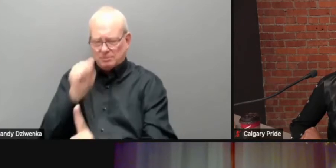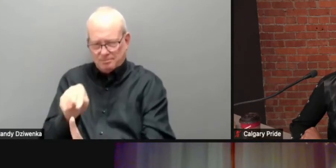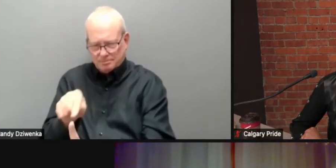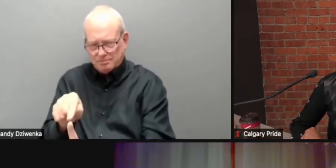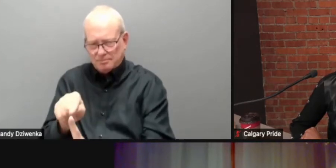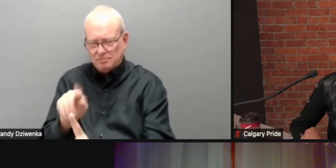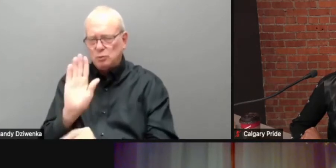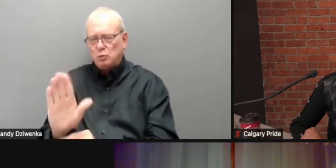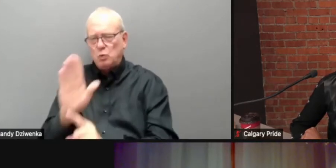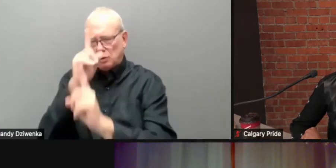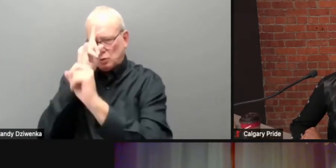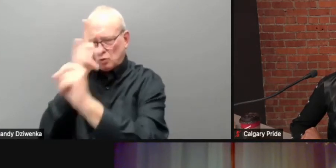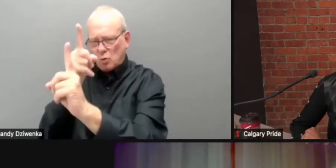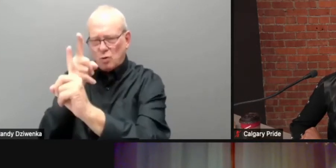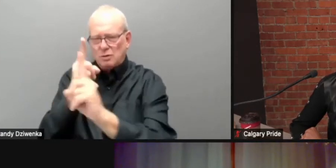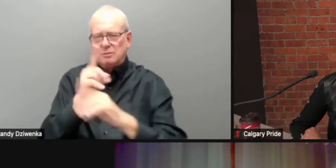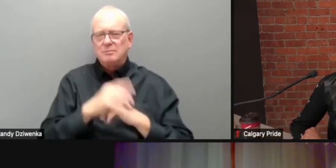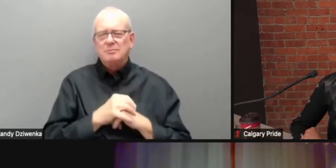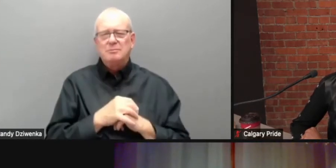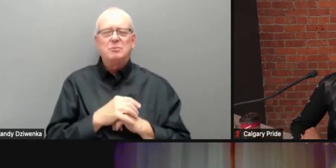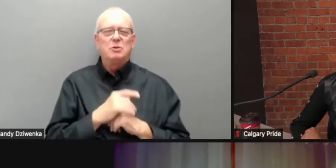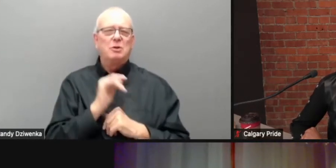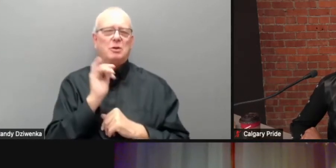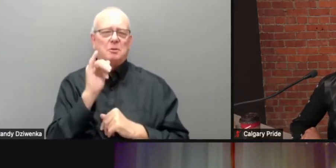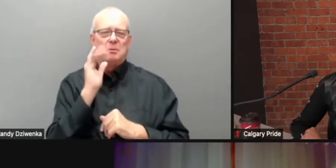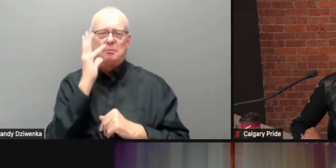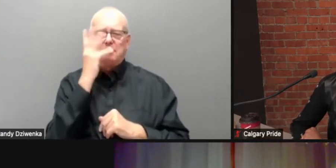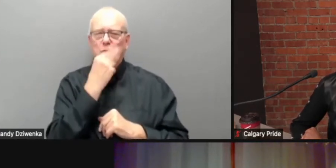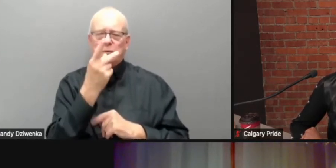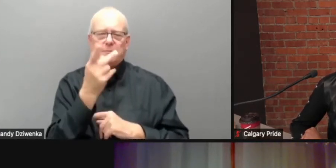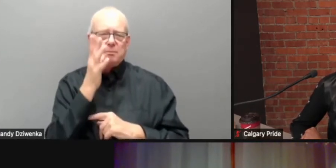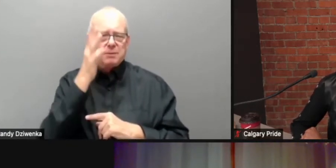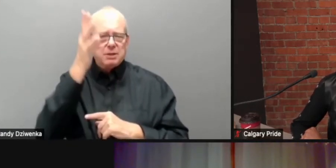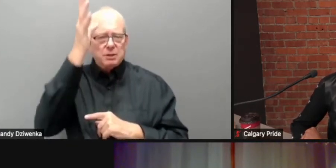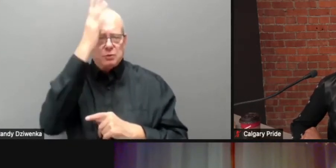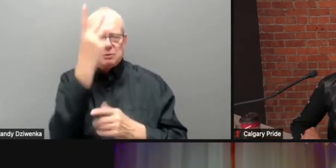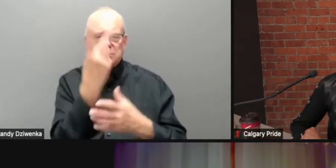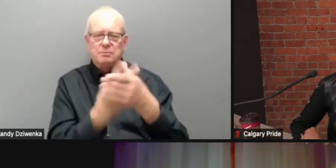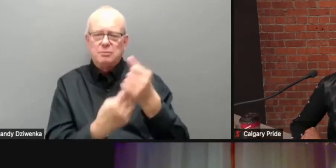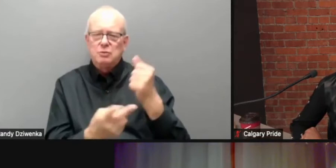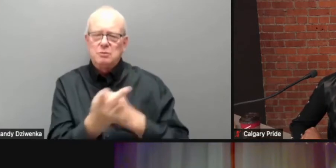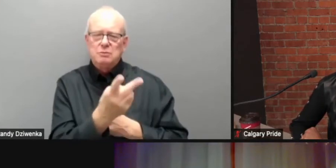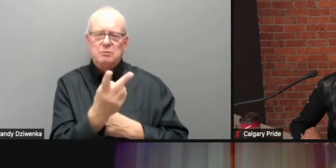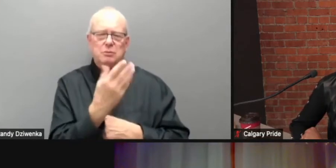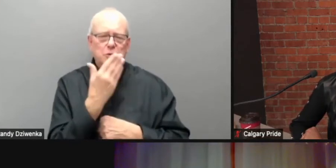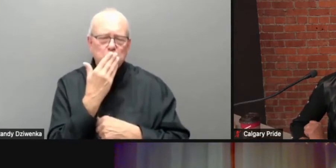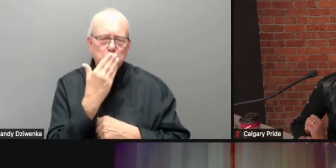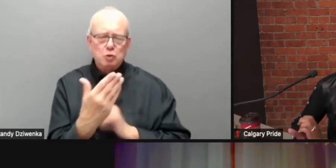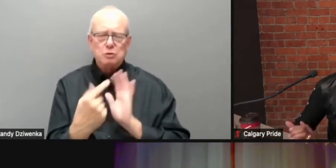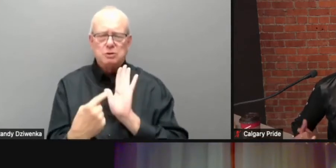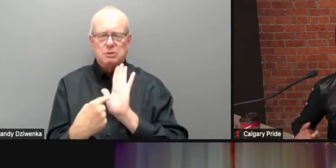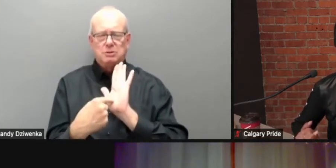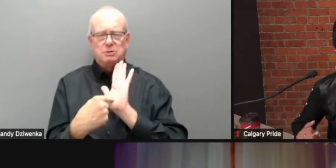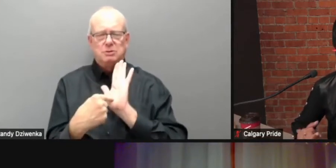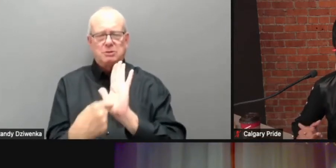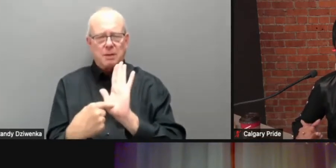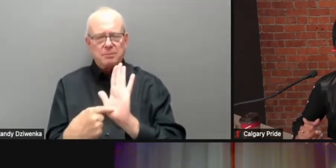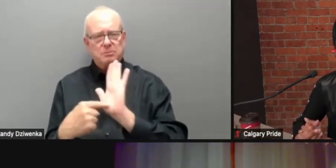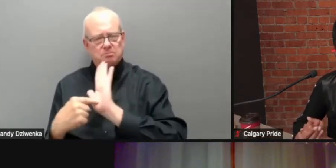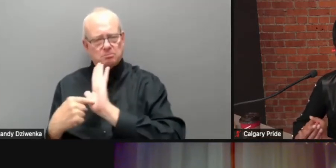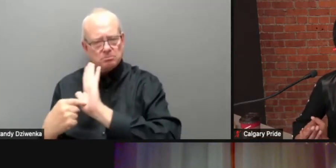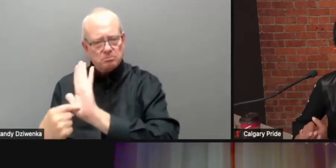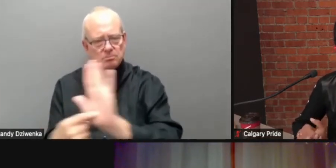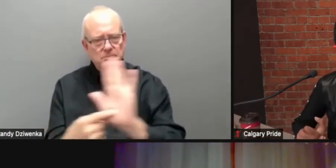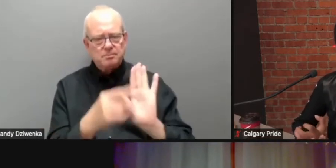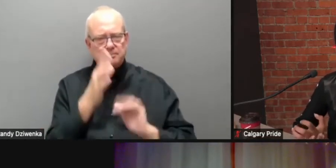parents and strive to lead by example for other parents facing similar issues. Welcome, Lavina and